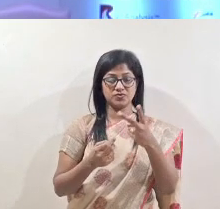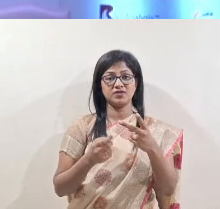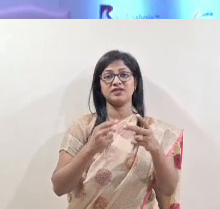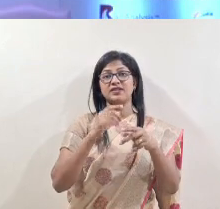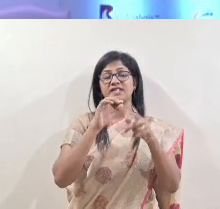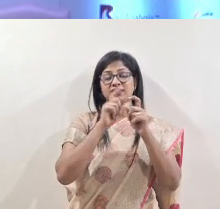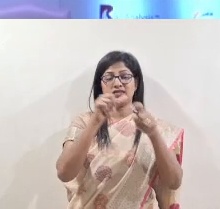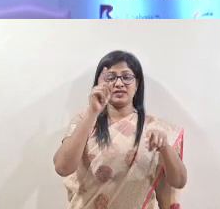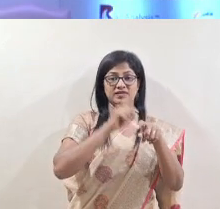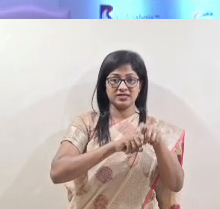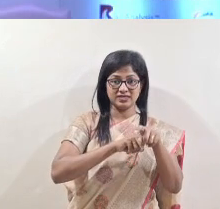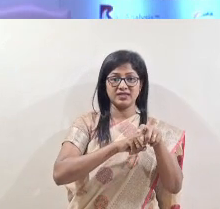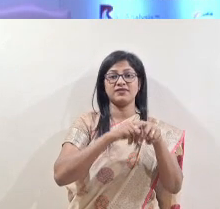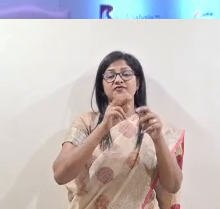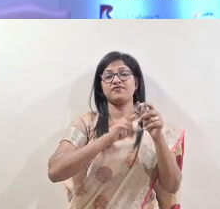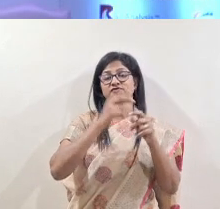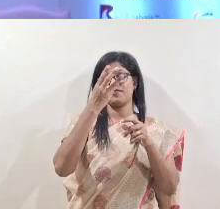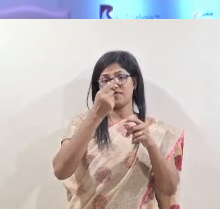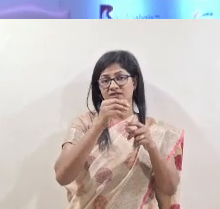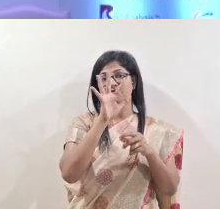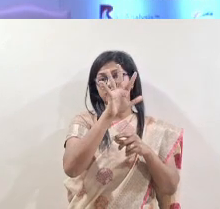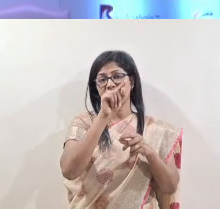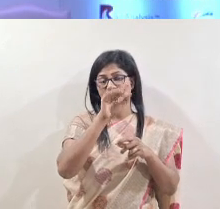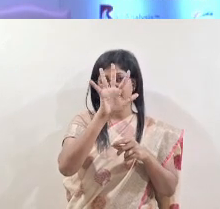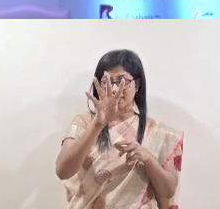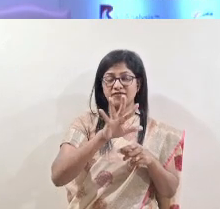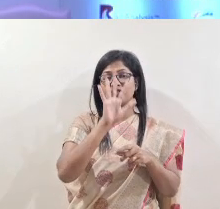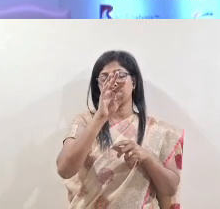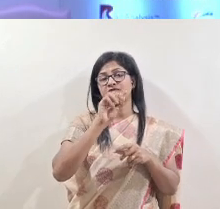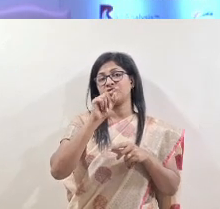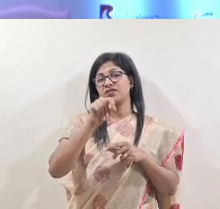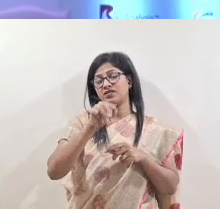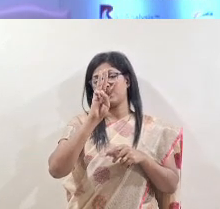were relatively higher.